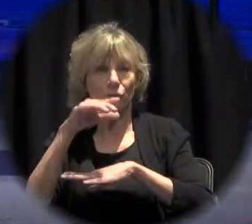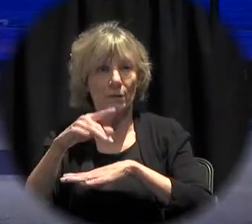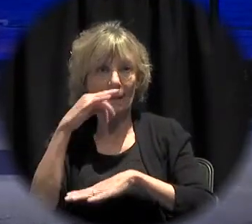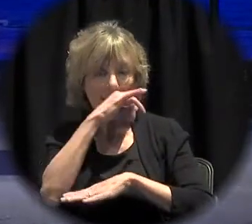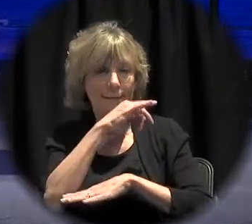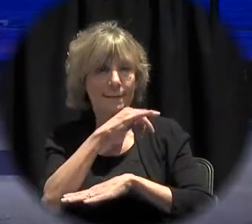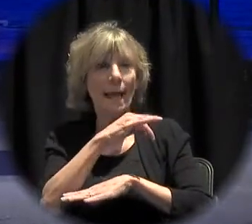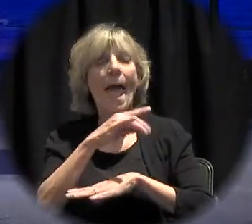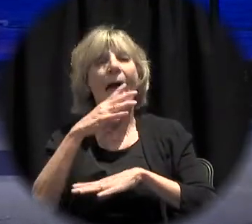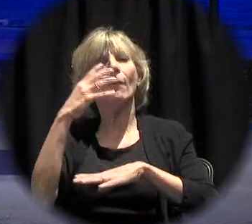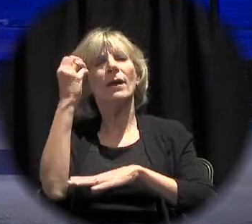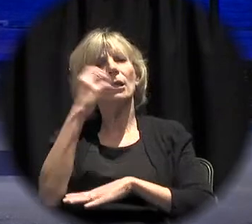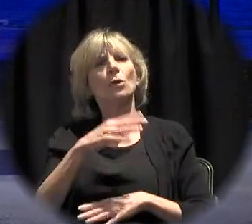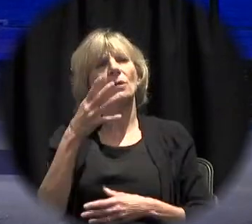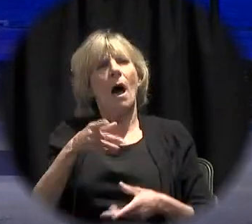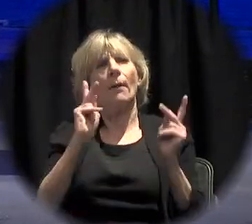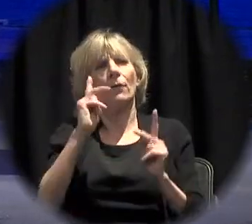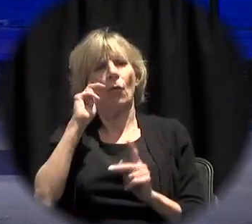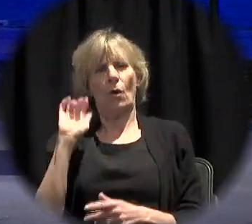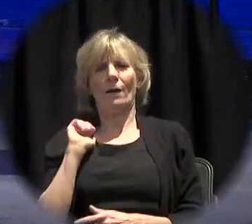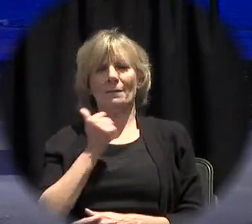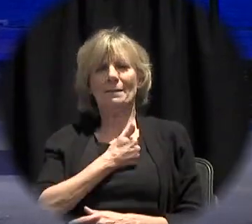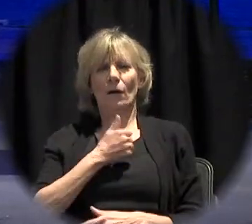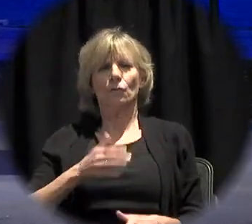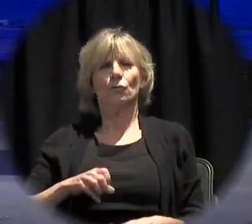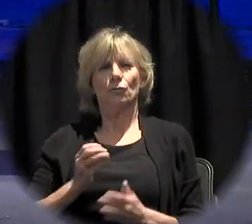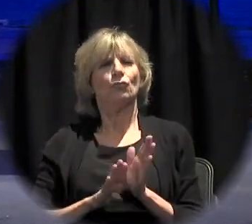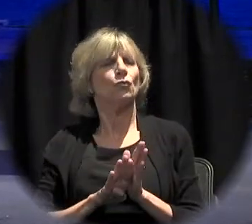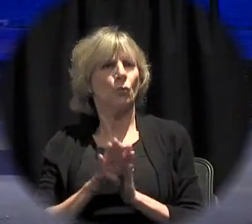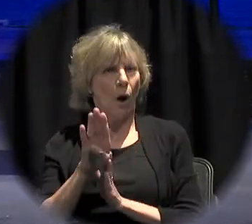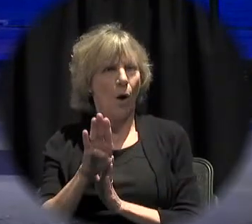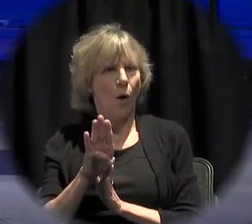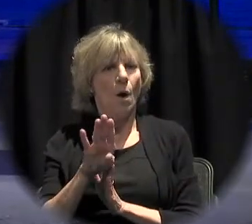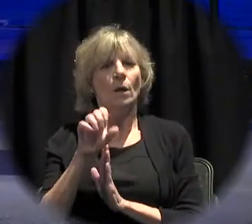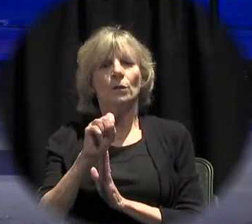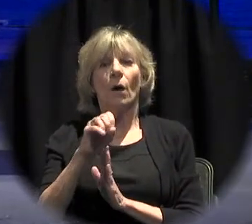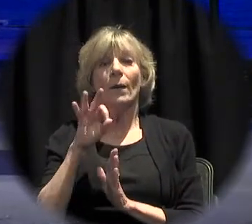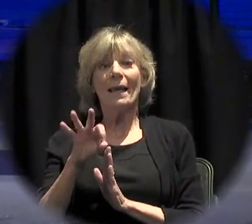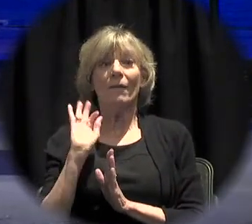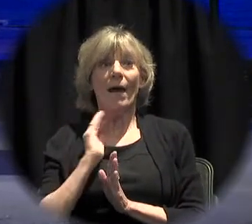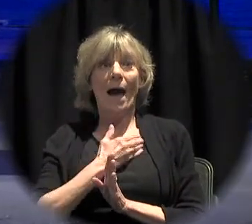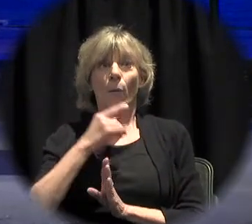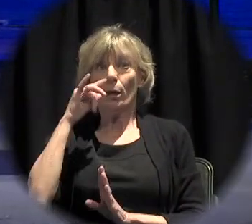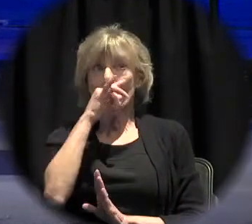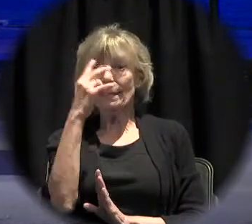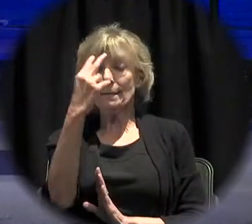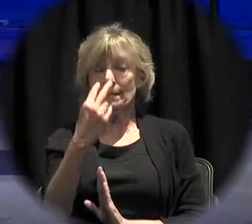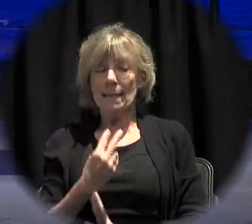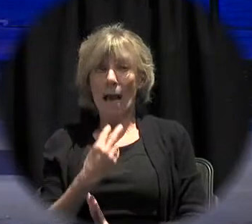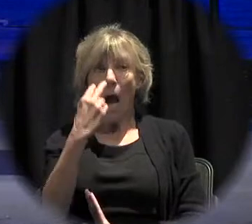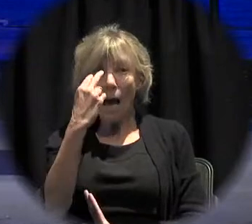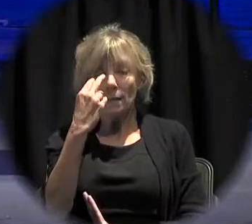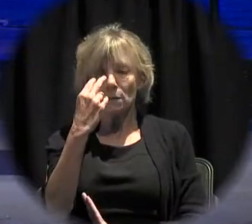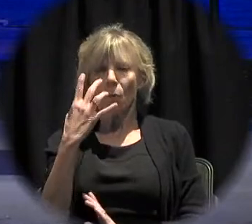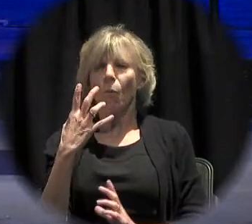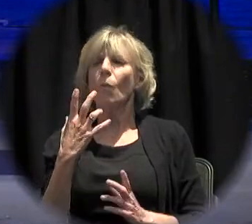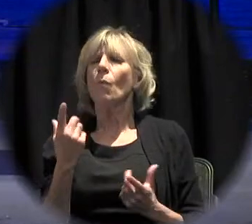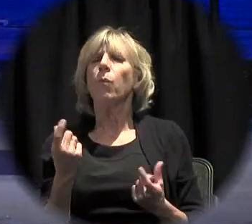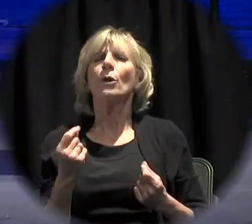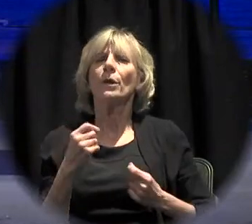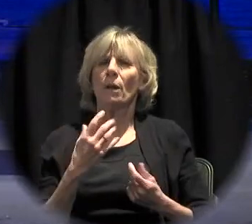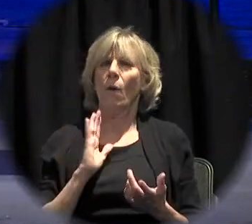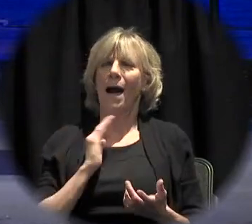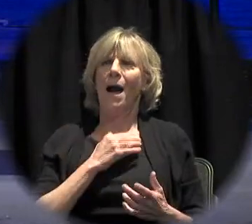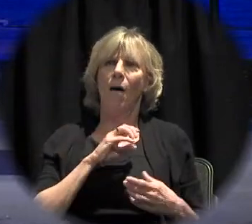So when our kids act out, what do they see coming out of our hearts? This is a focus on